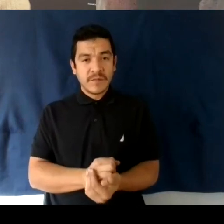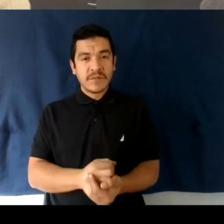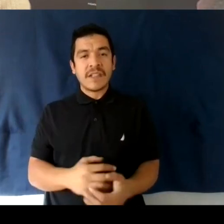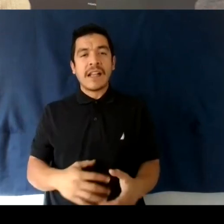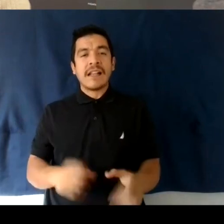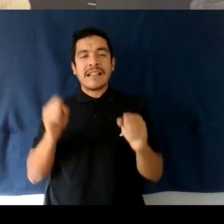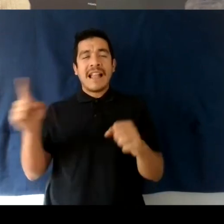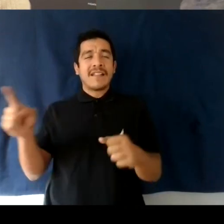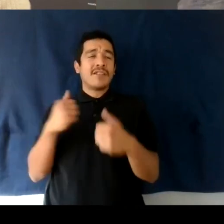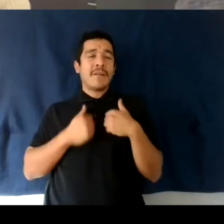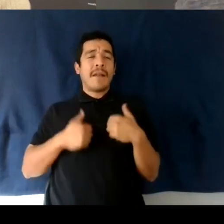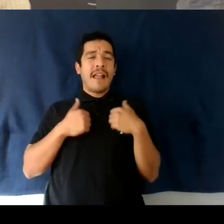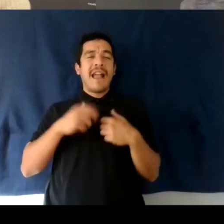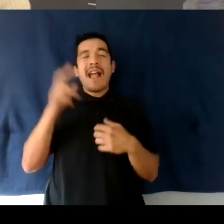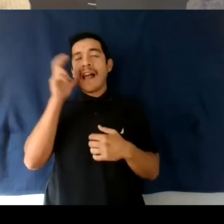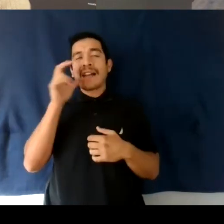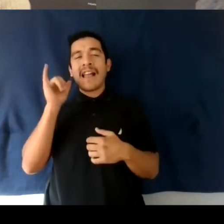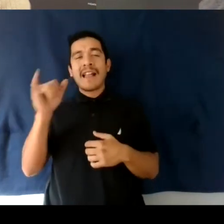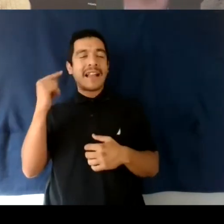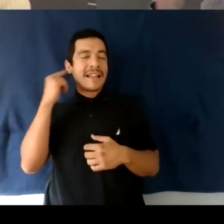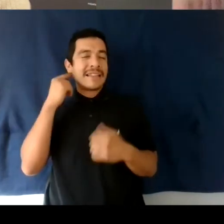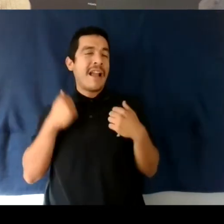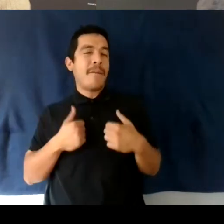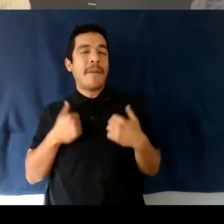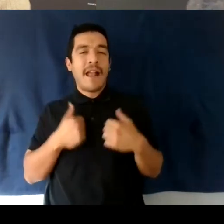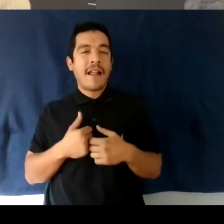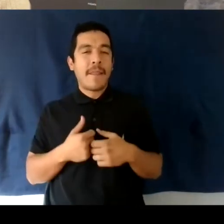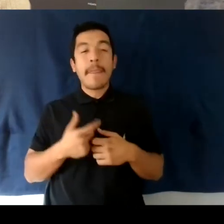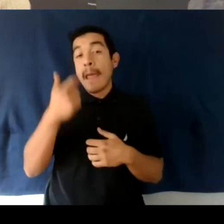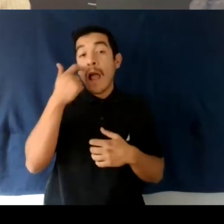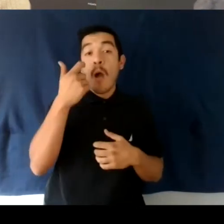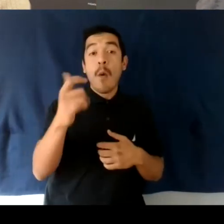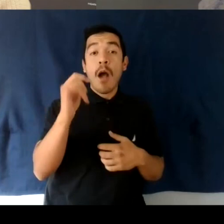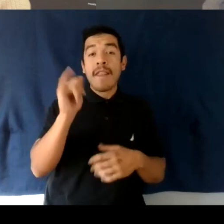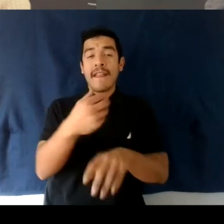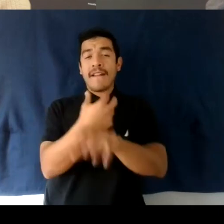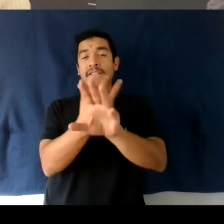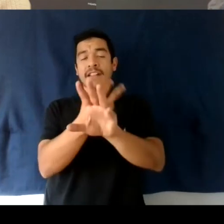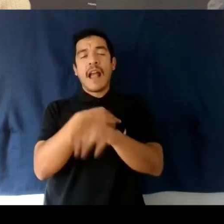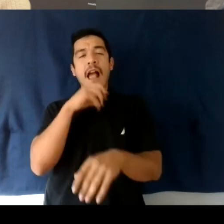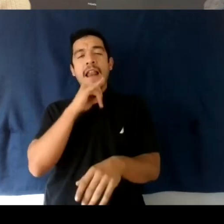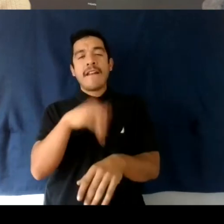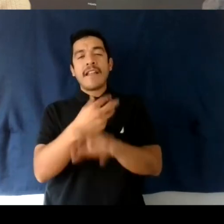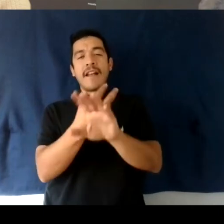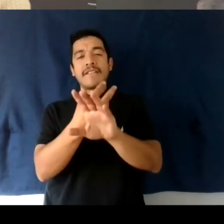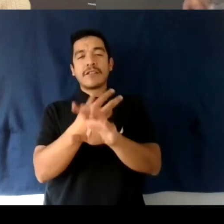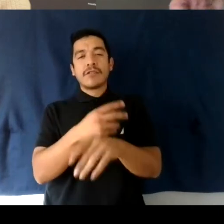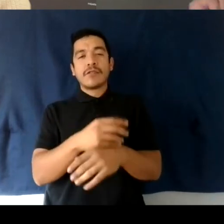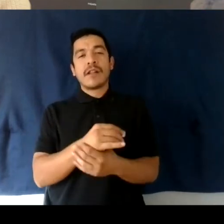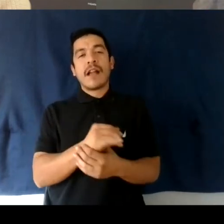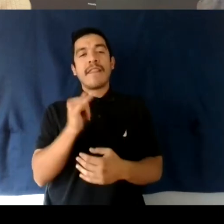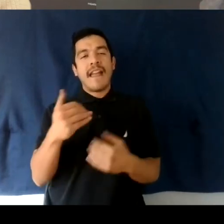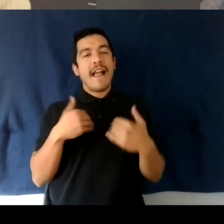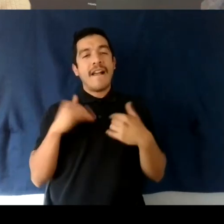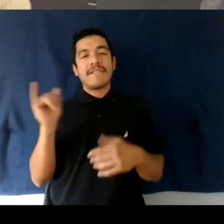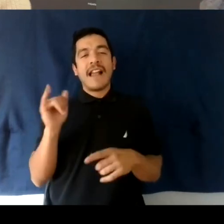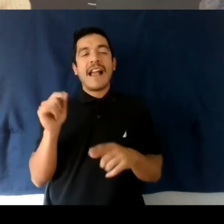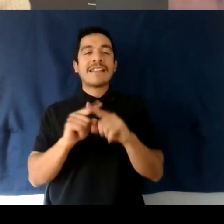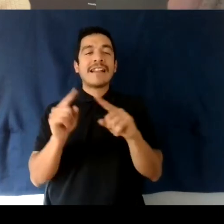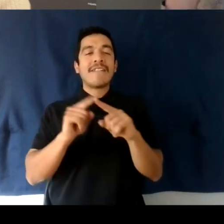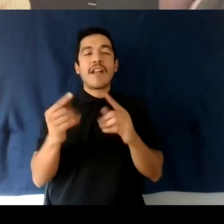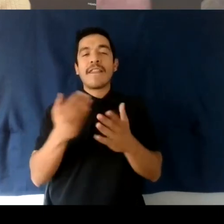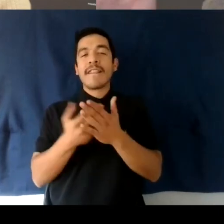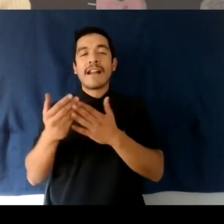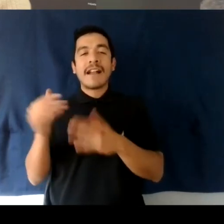bubble baths, listen to that sound bath, watch those videos. I love those videos, those calming videos that have like different things,